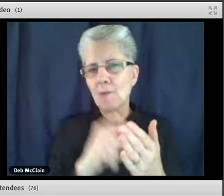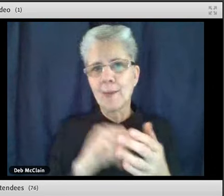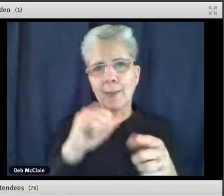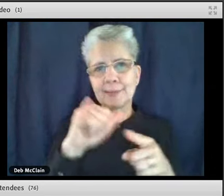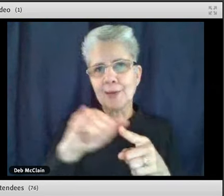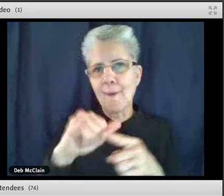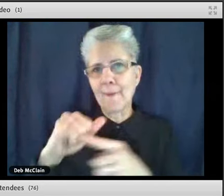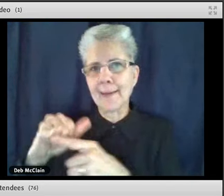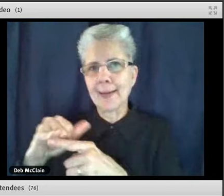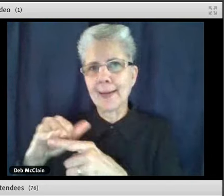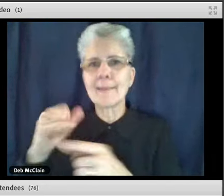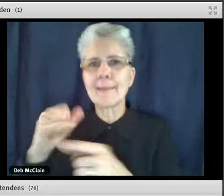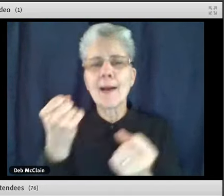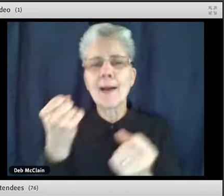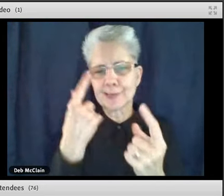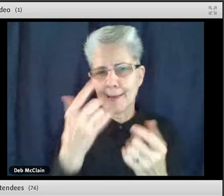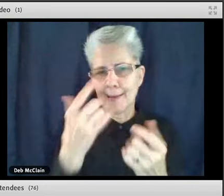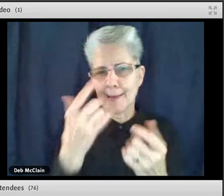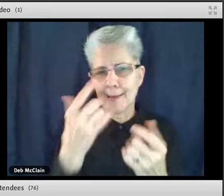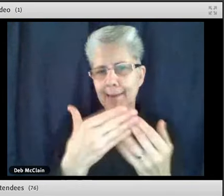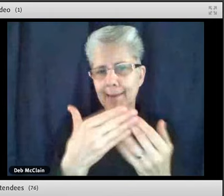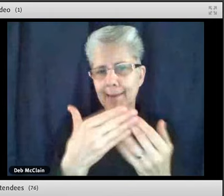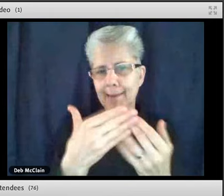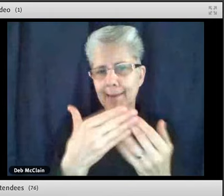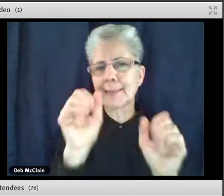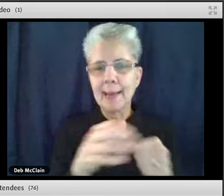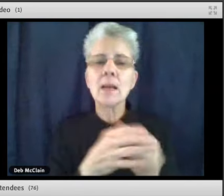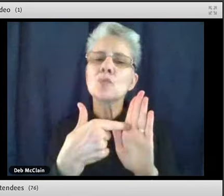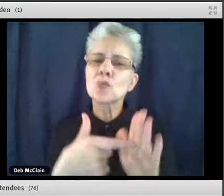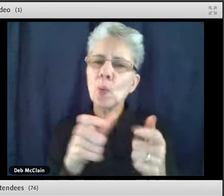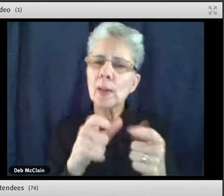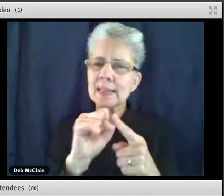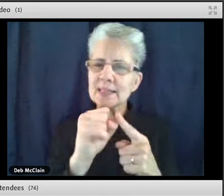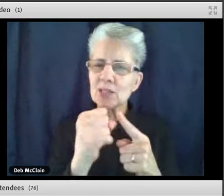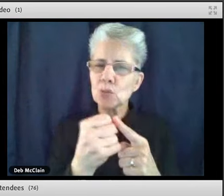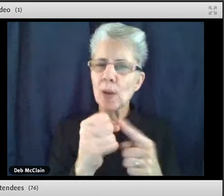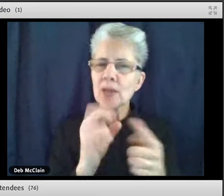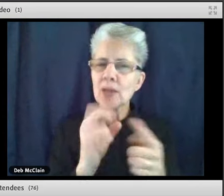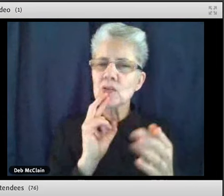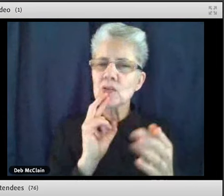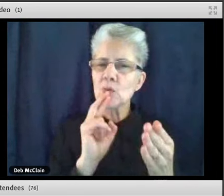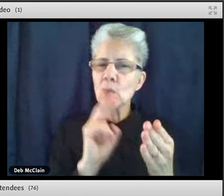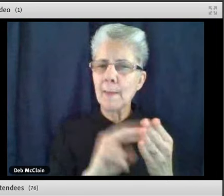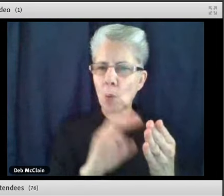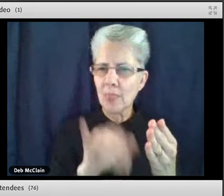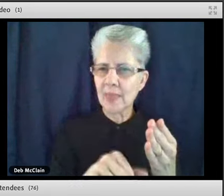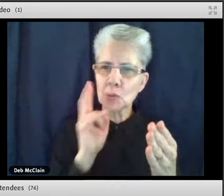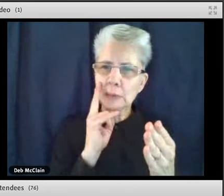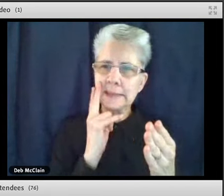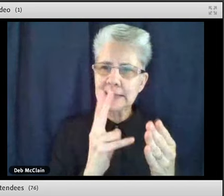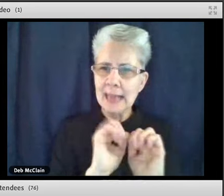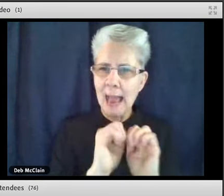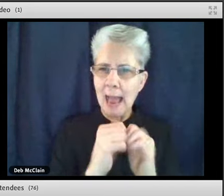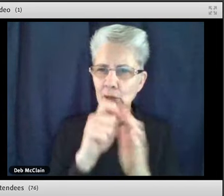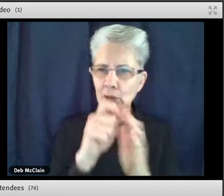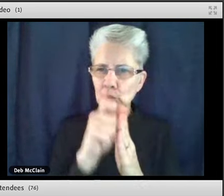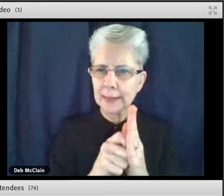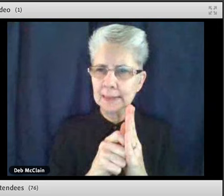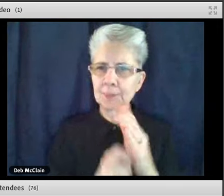map. I think the other map is easier to read. But again, it gives you some data here that you can look at.